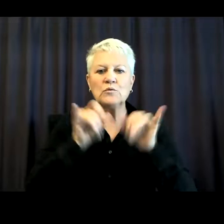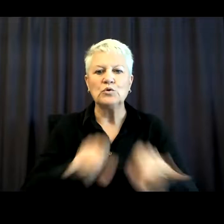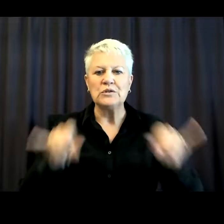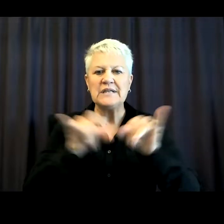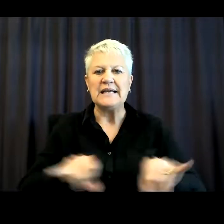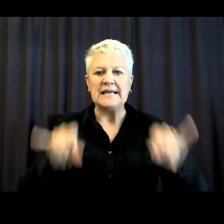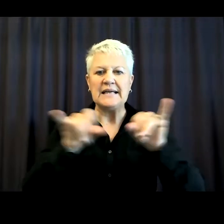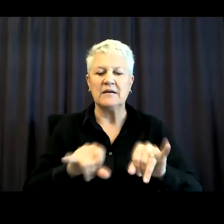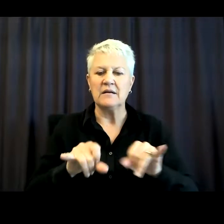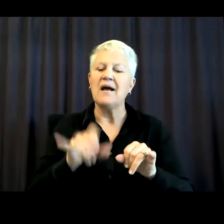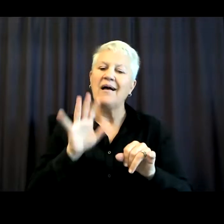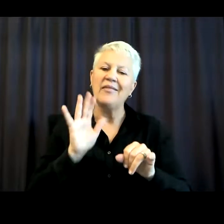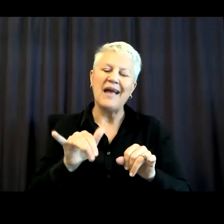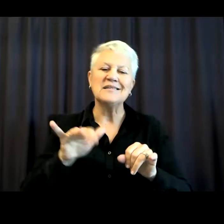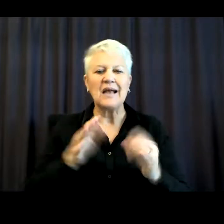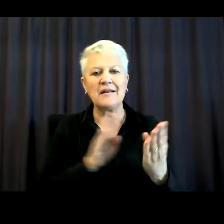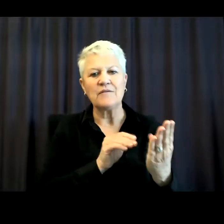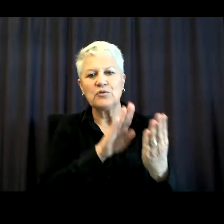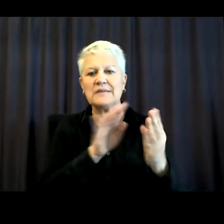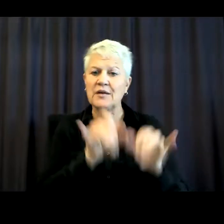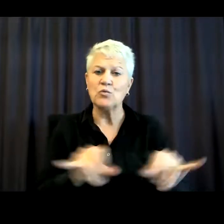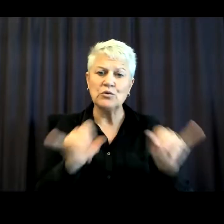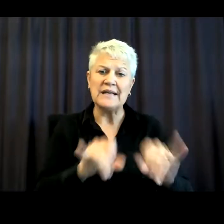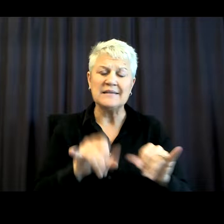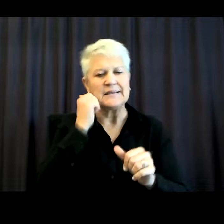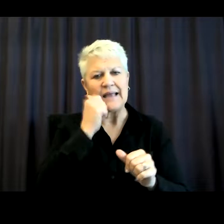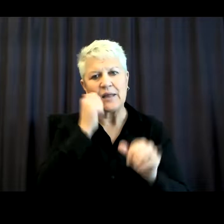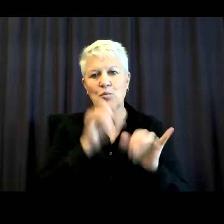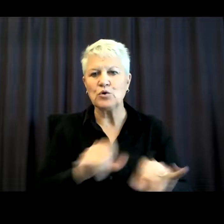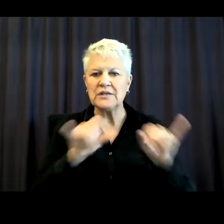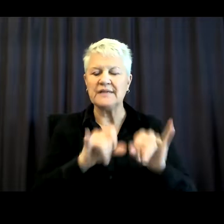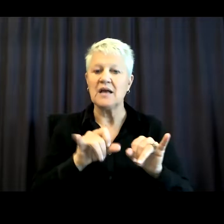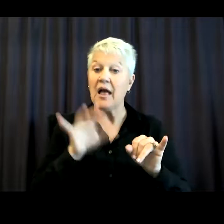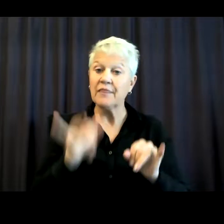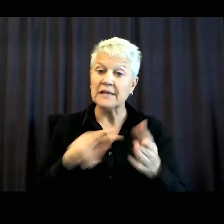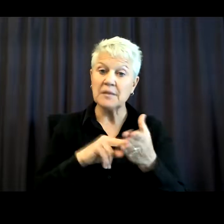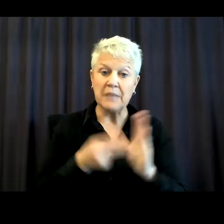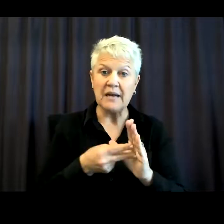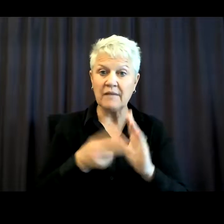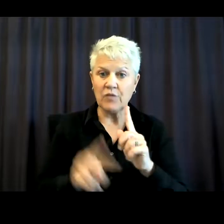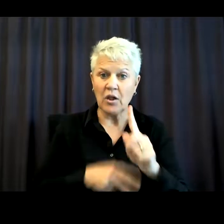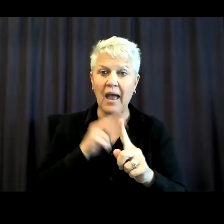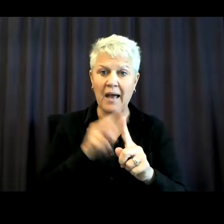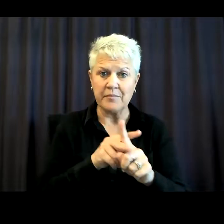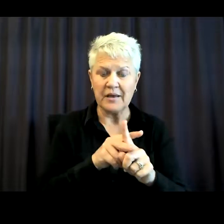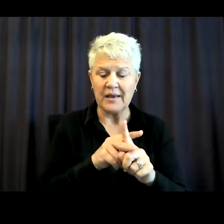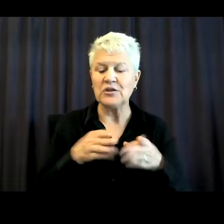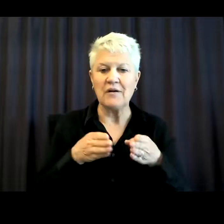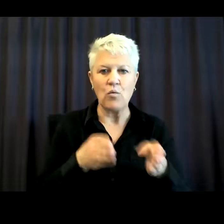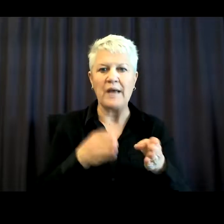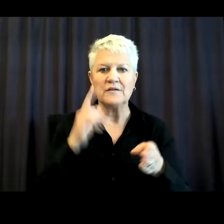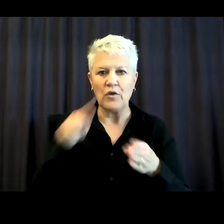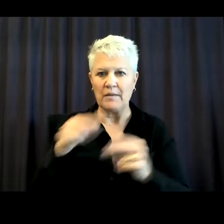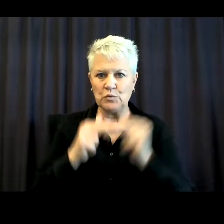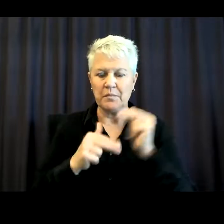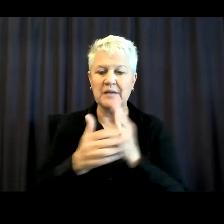of addressing routines, daily routines, which are meaningful applications of ways to build skills